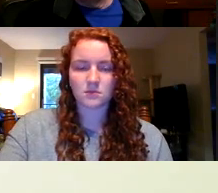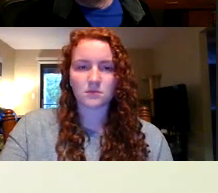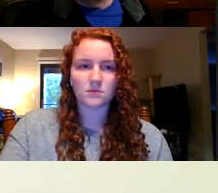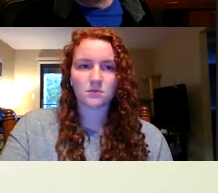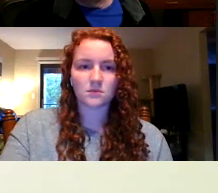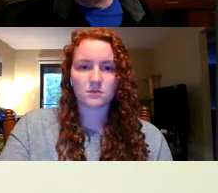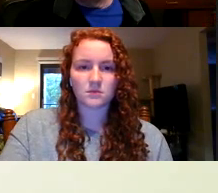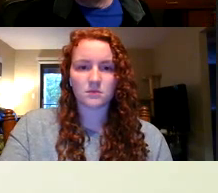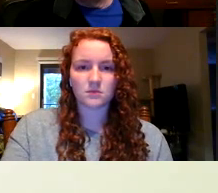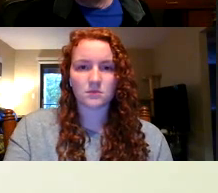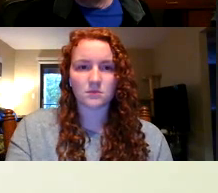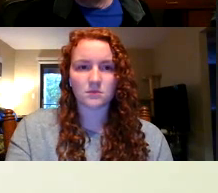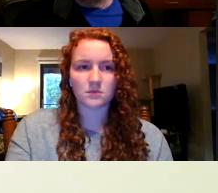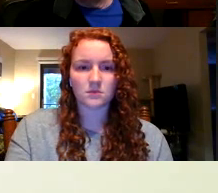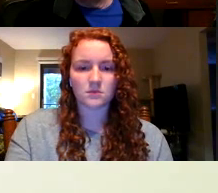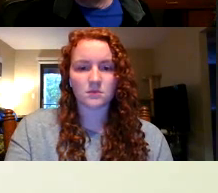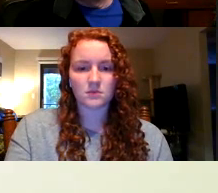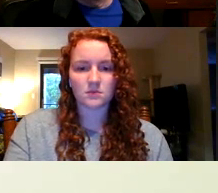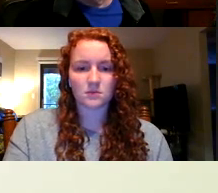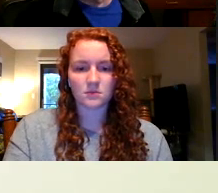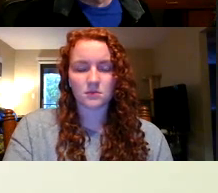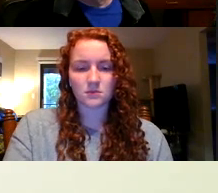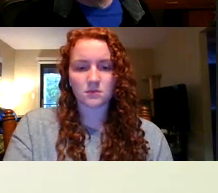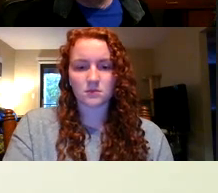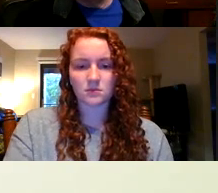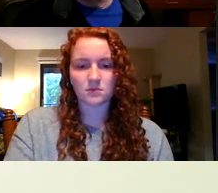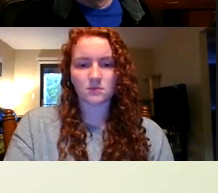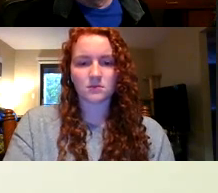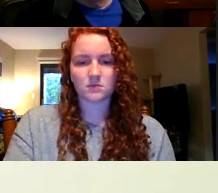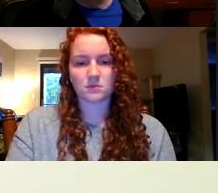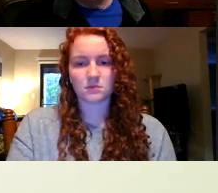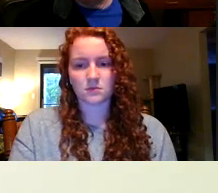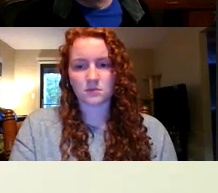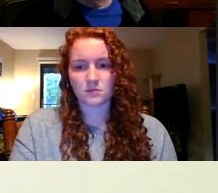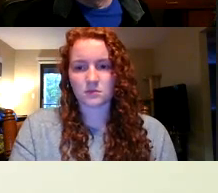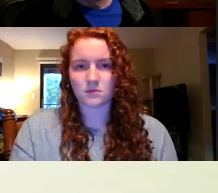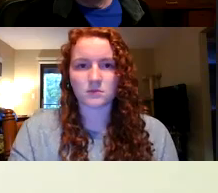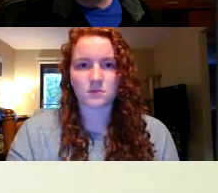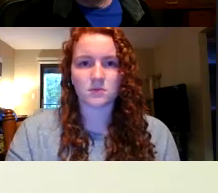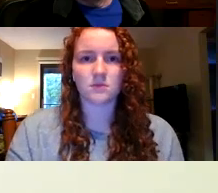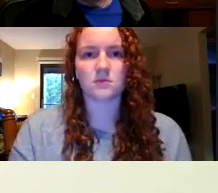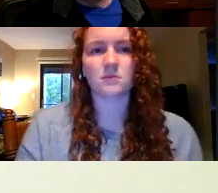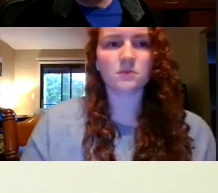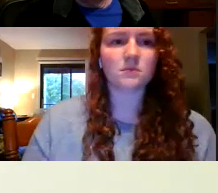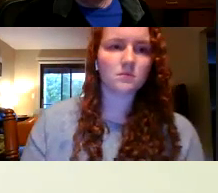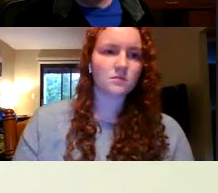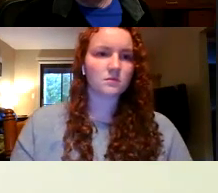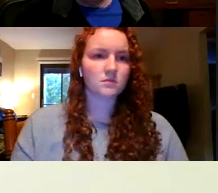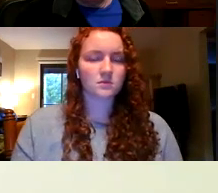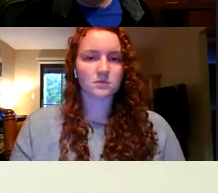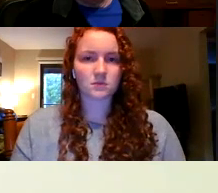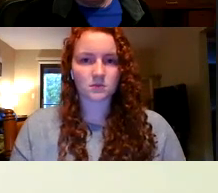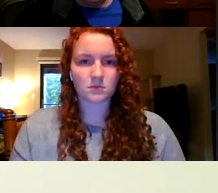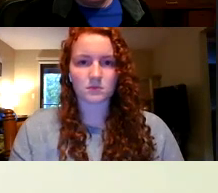es complicada, porque la señora viene ya muy manipulada por la